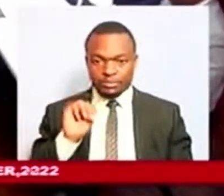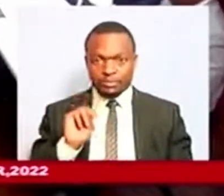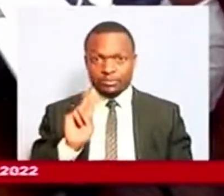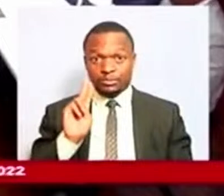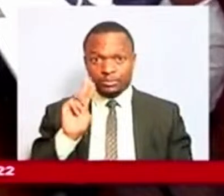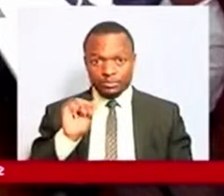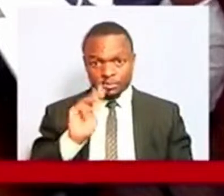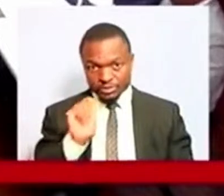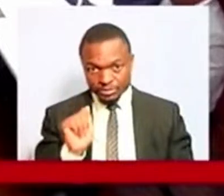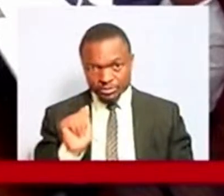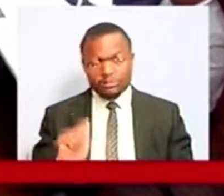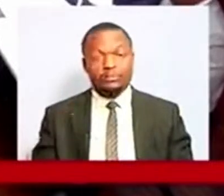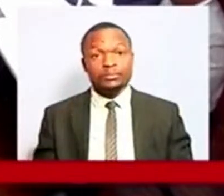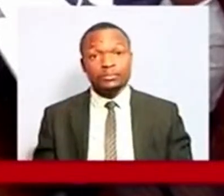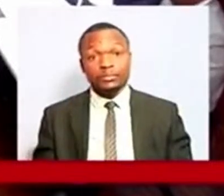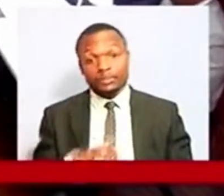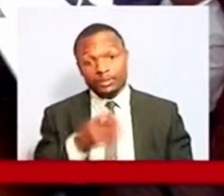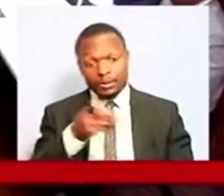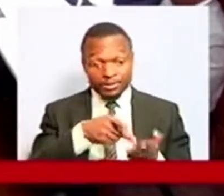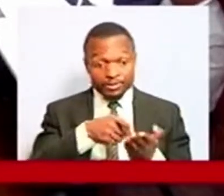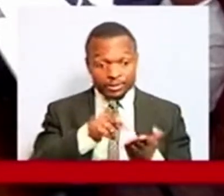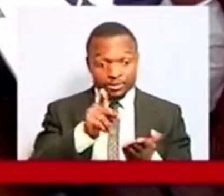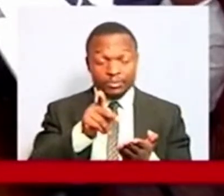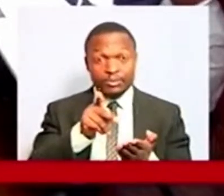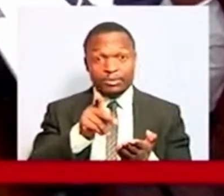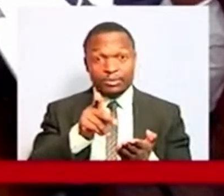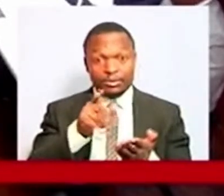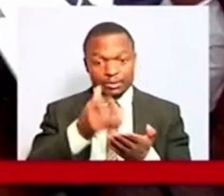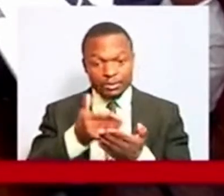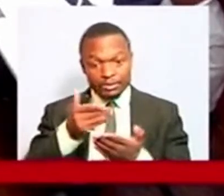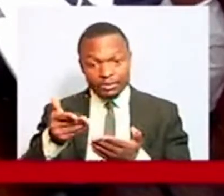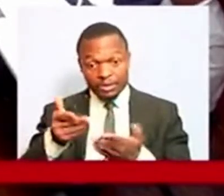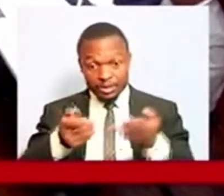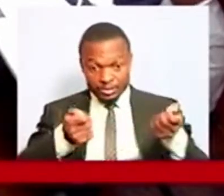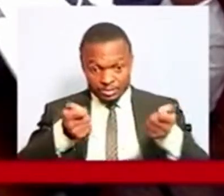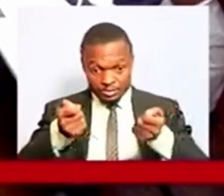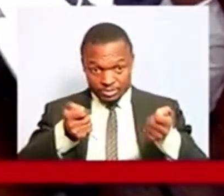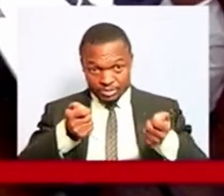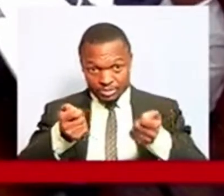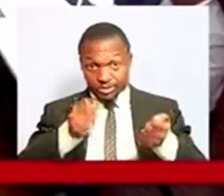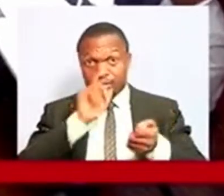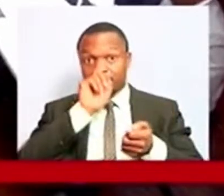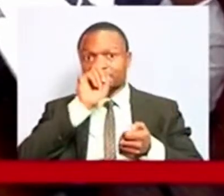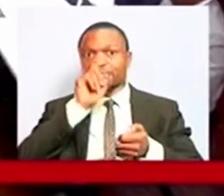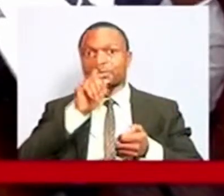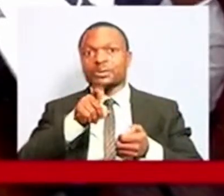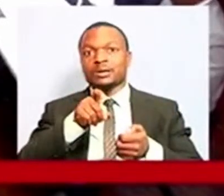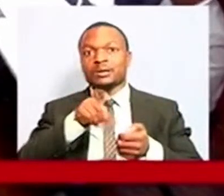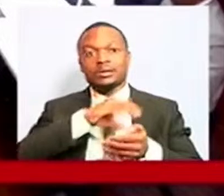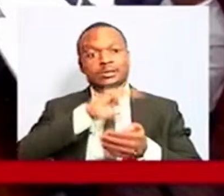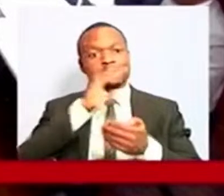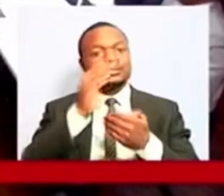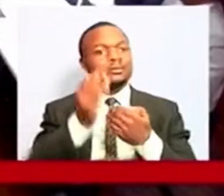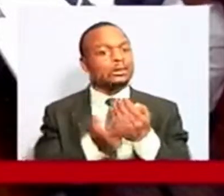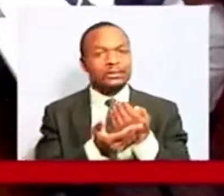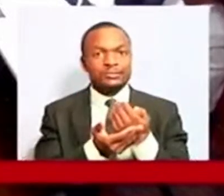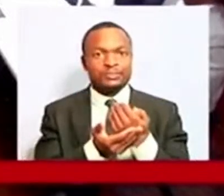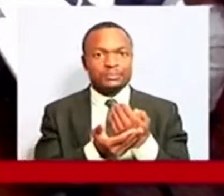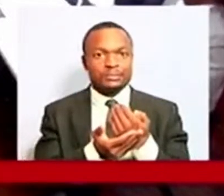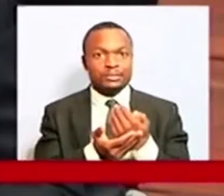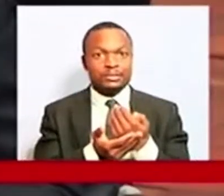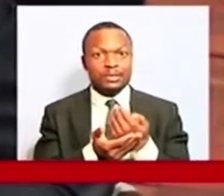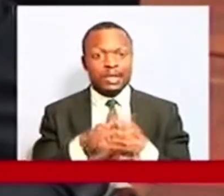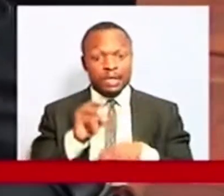there is a payment, purchase of a motor vehicle insurance cover. Chair, that